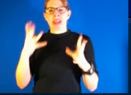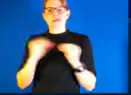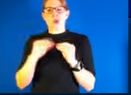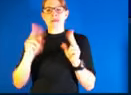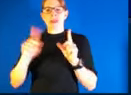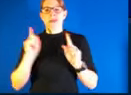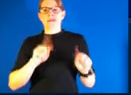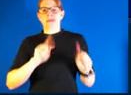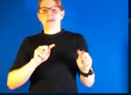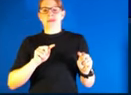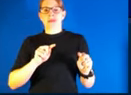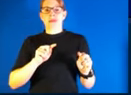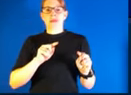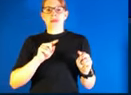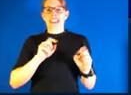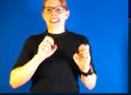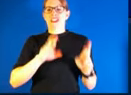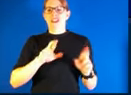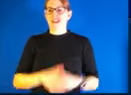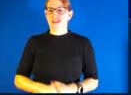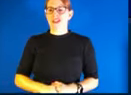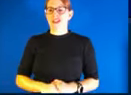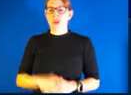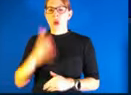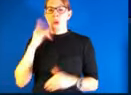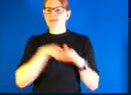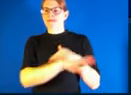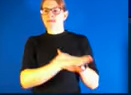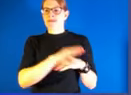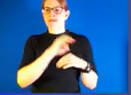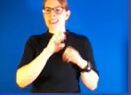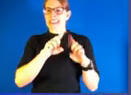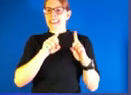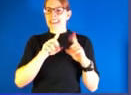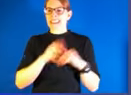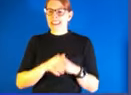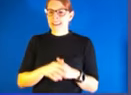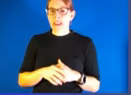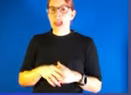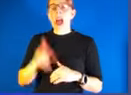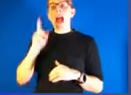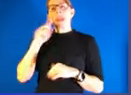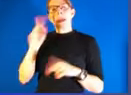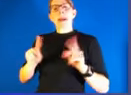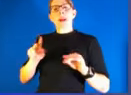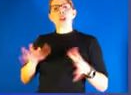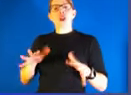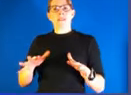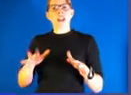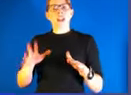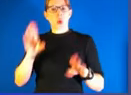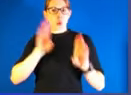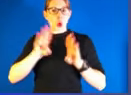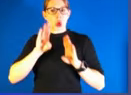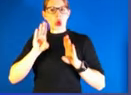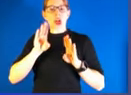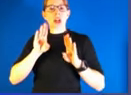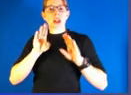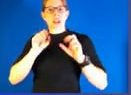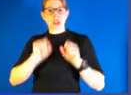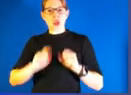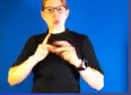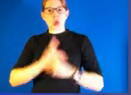Why are they coming I think people are nervous. Okay. I think they worry that they could get sick